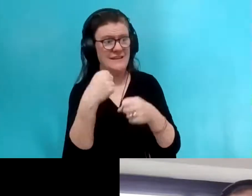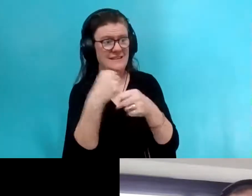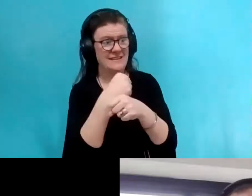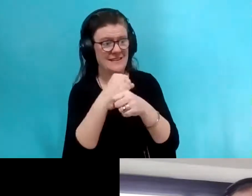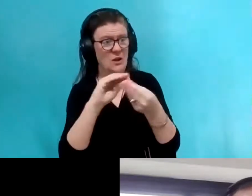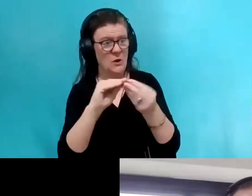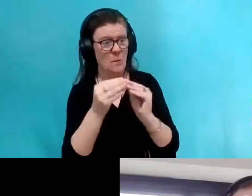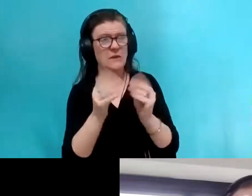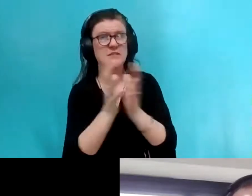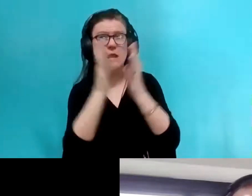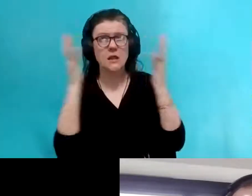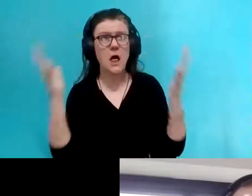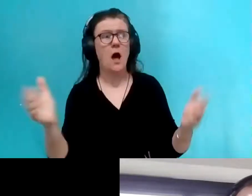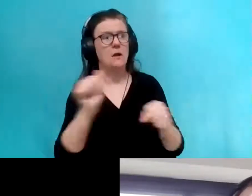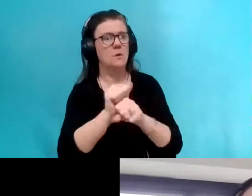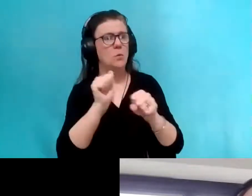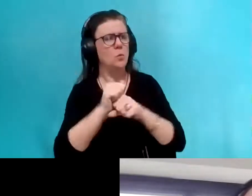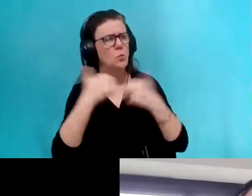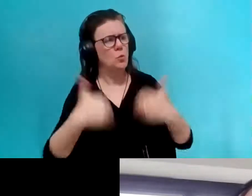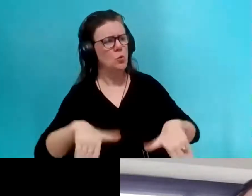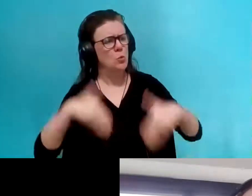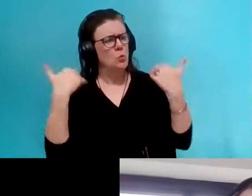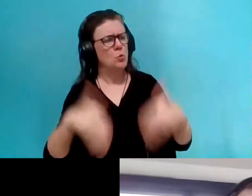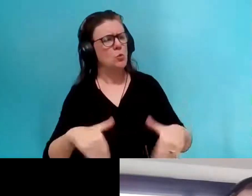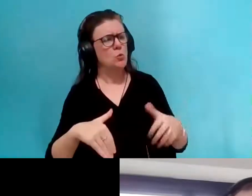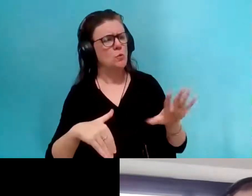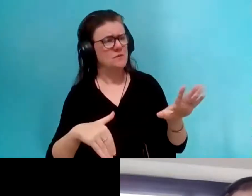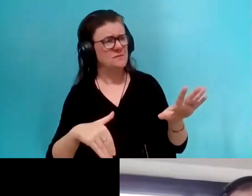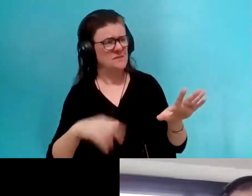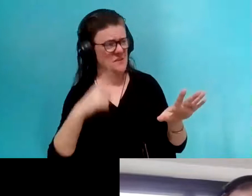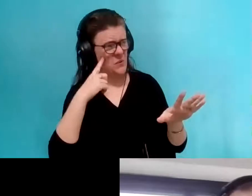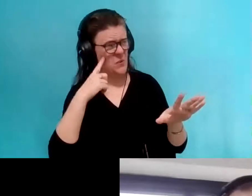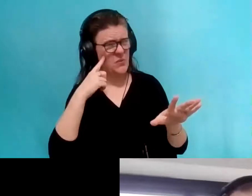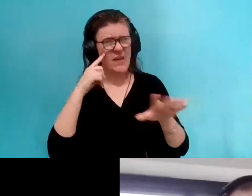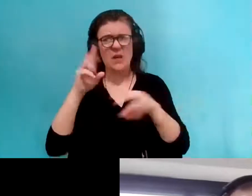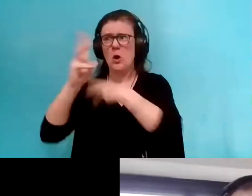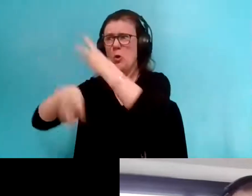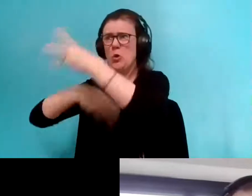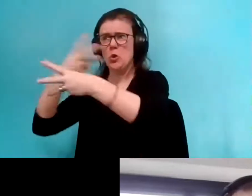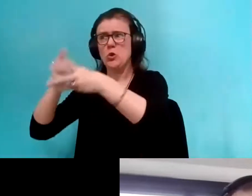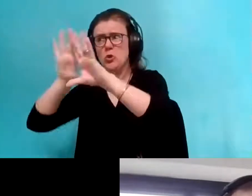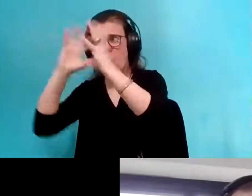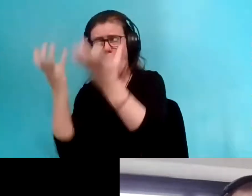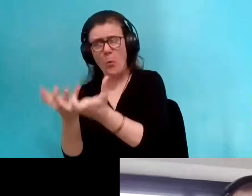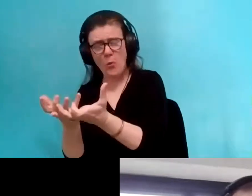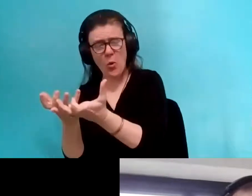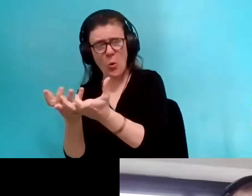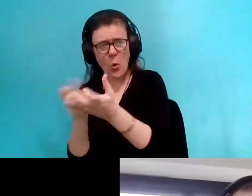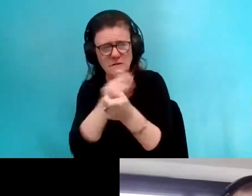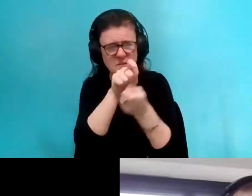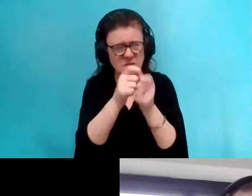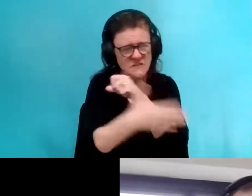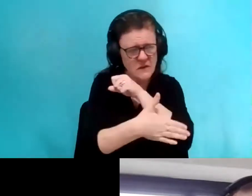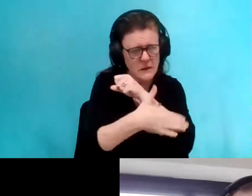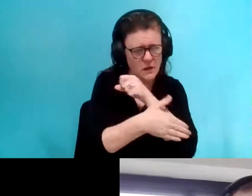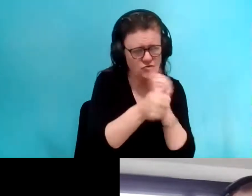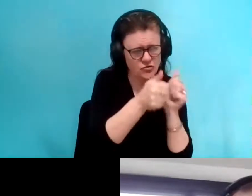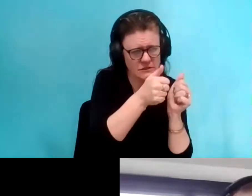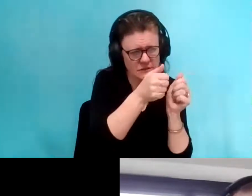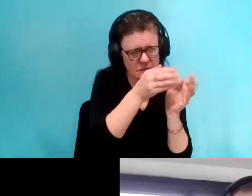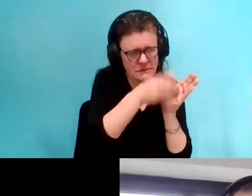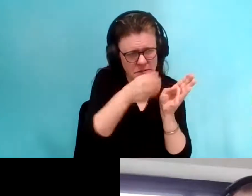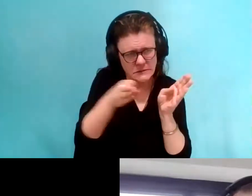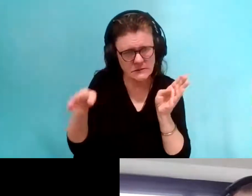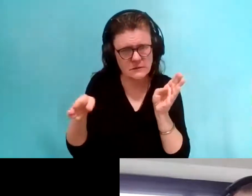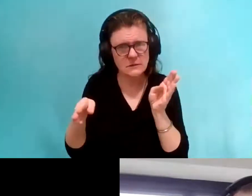piece of work. Would it be global or country specific that you're looking at? So that is